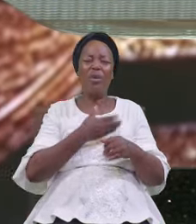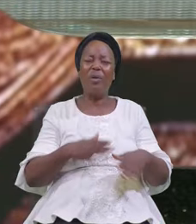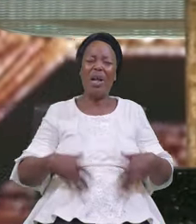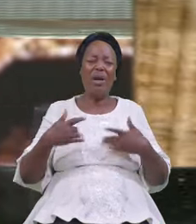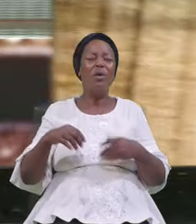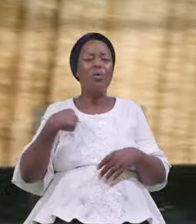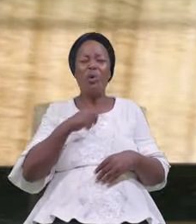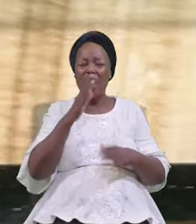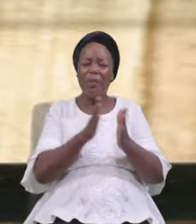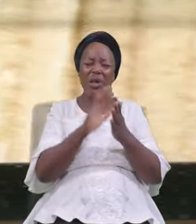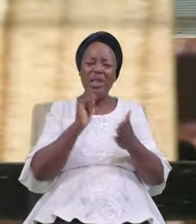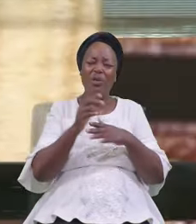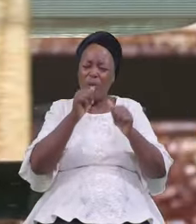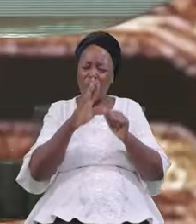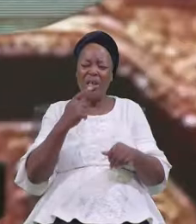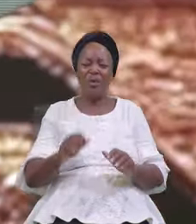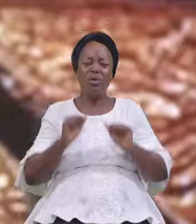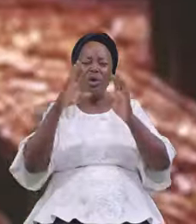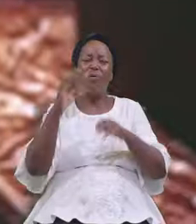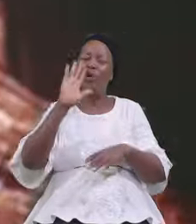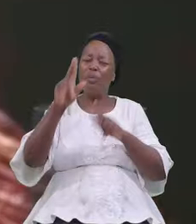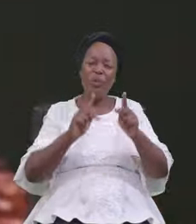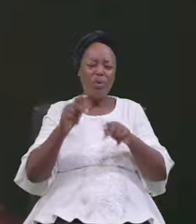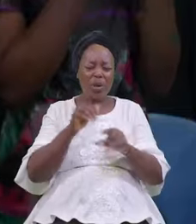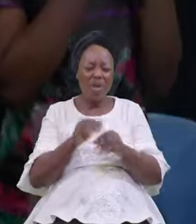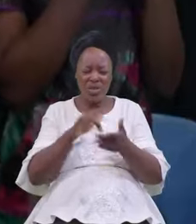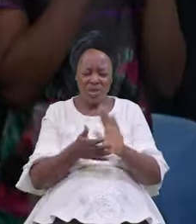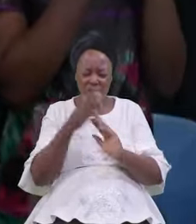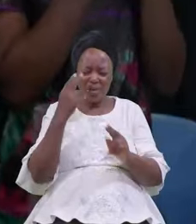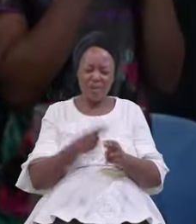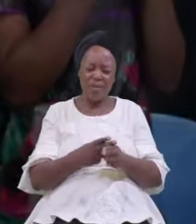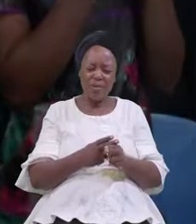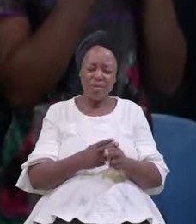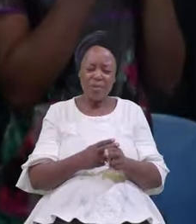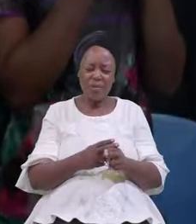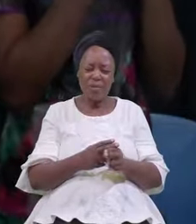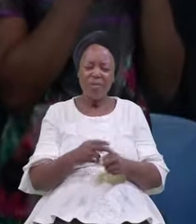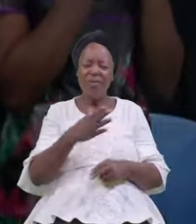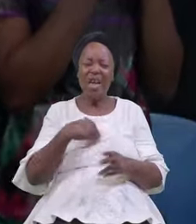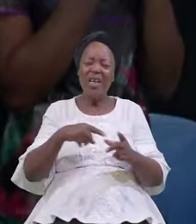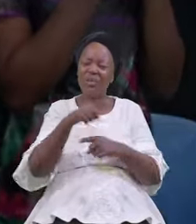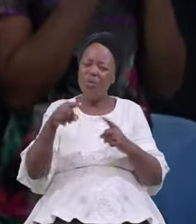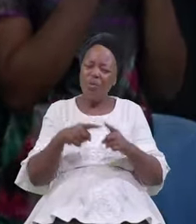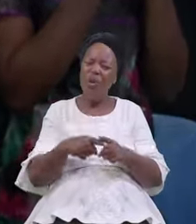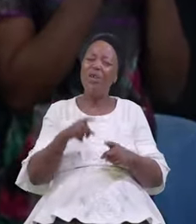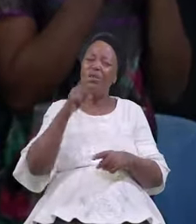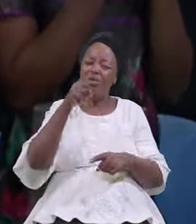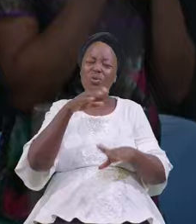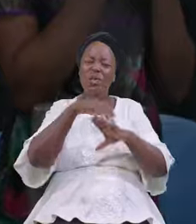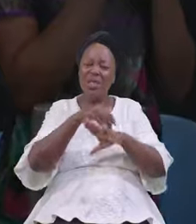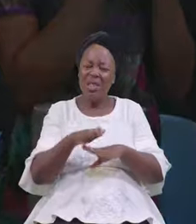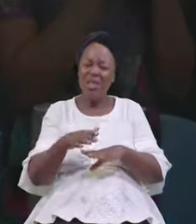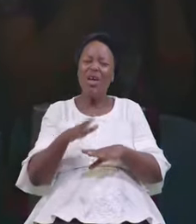praying you'll bless the consecration of all your people in Jesus' name. And when you send,